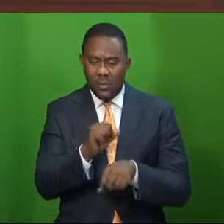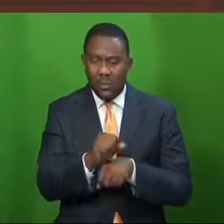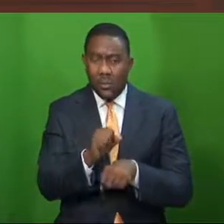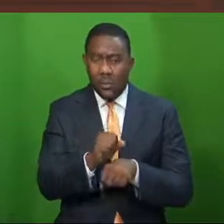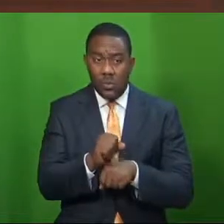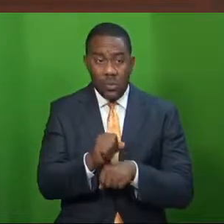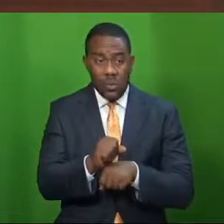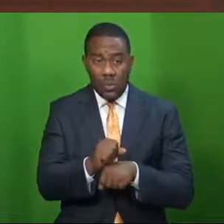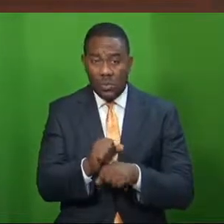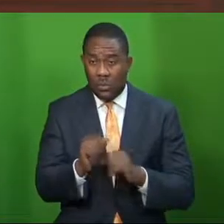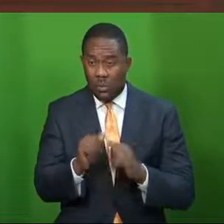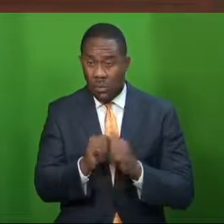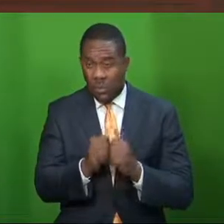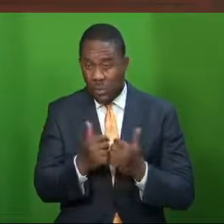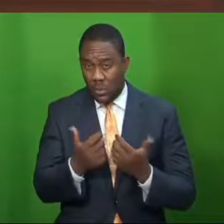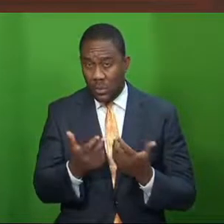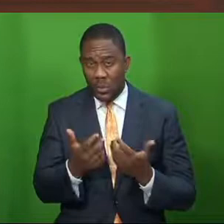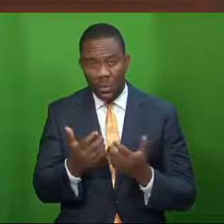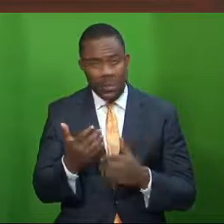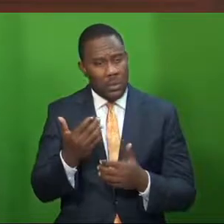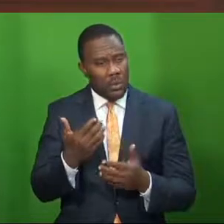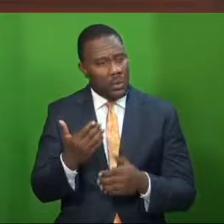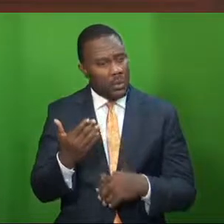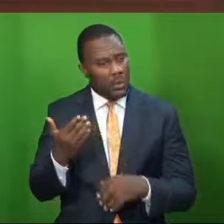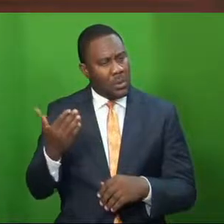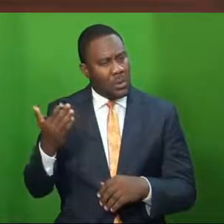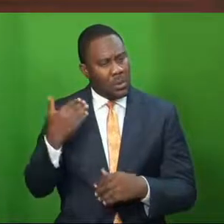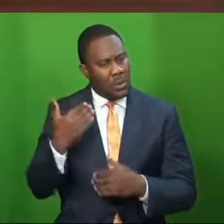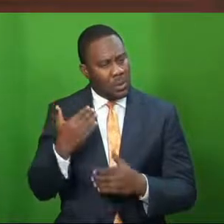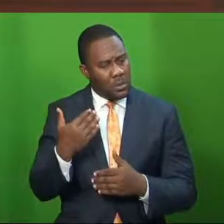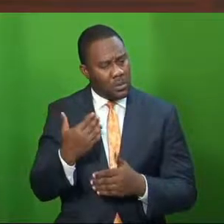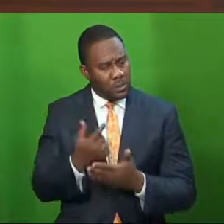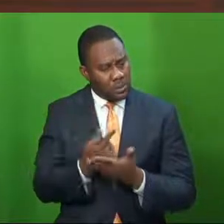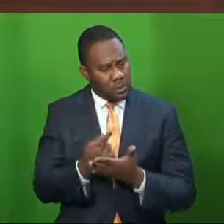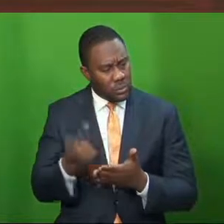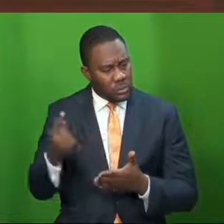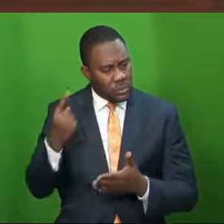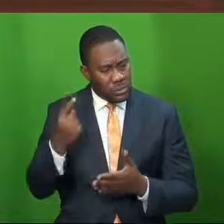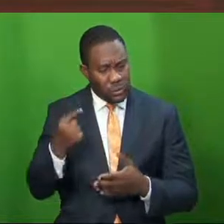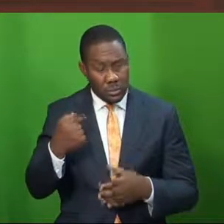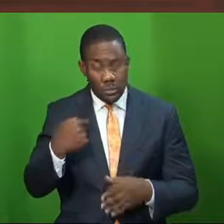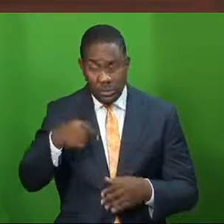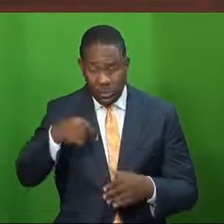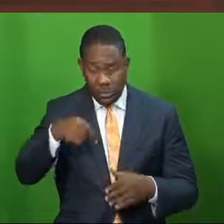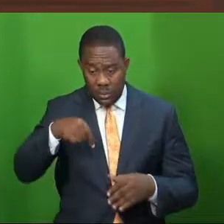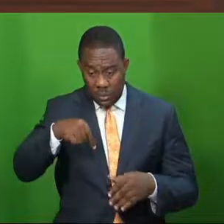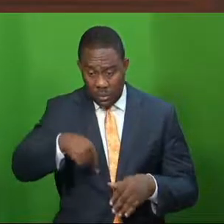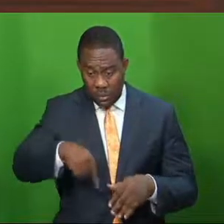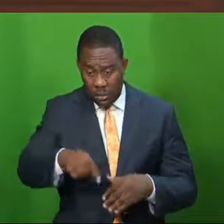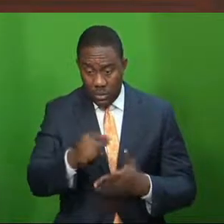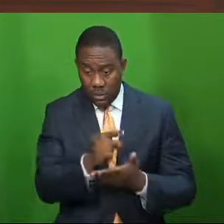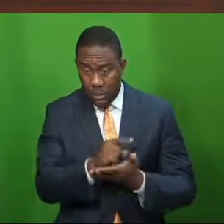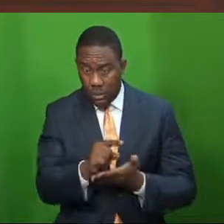Last week and this week we were grouped, and each of us,